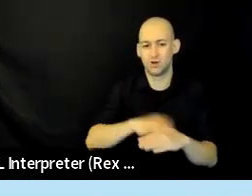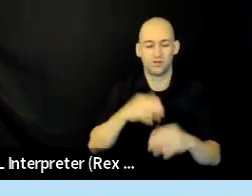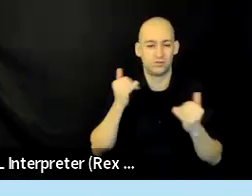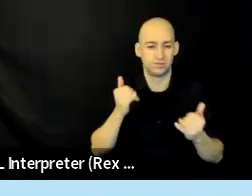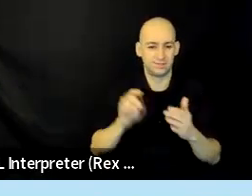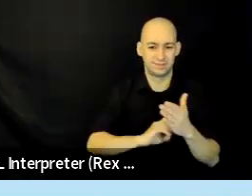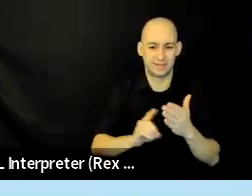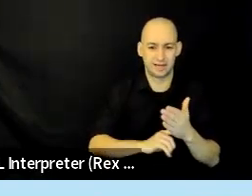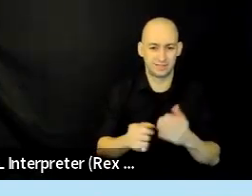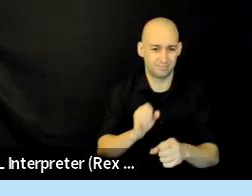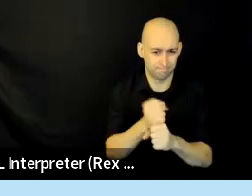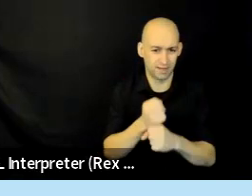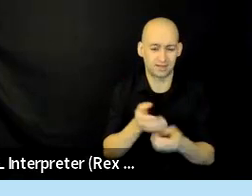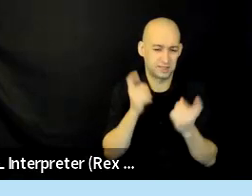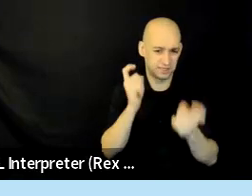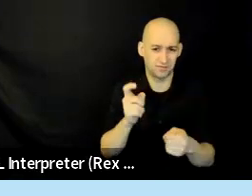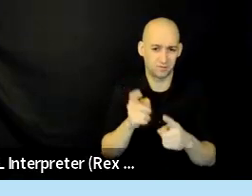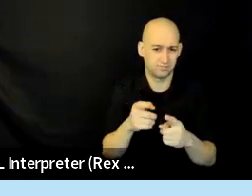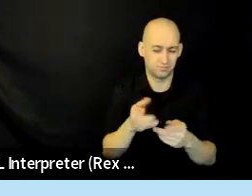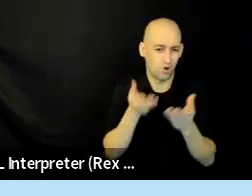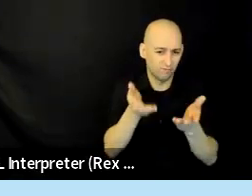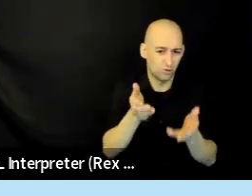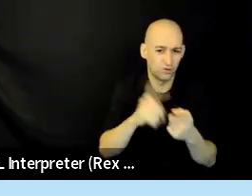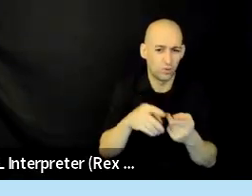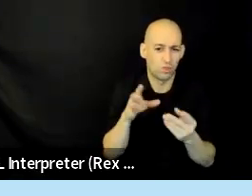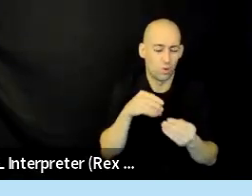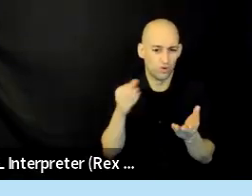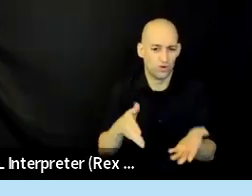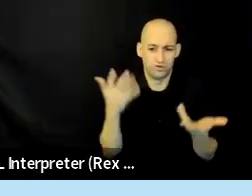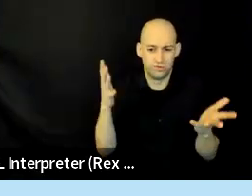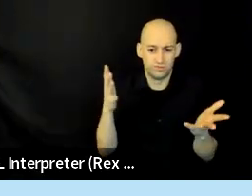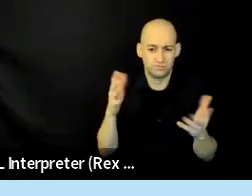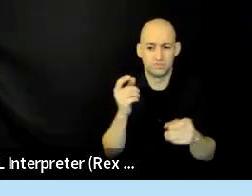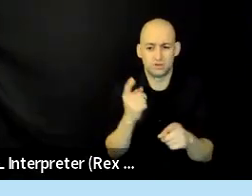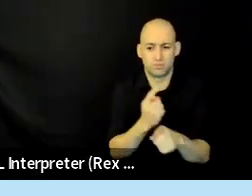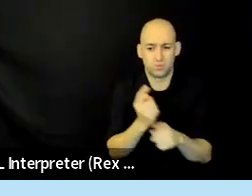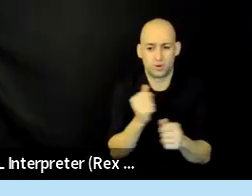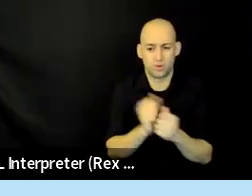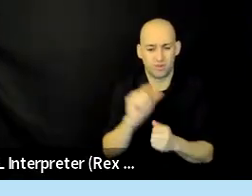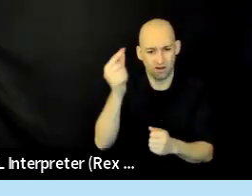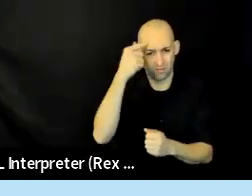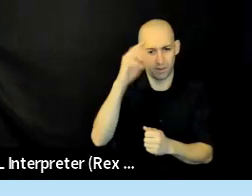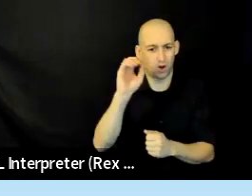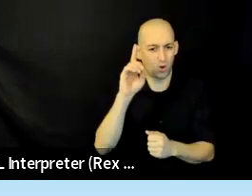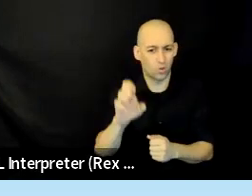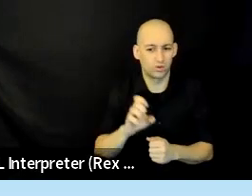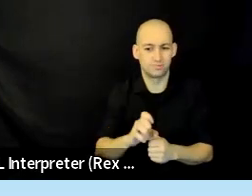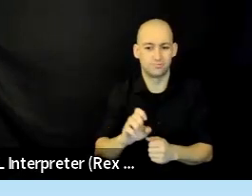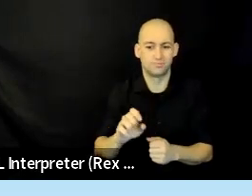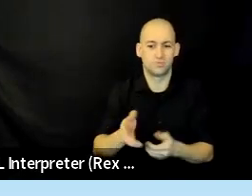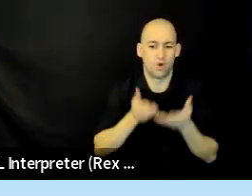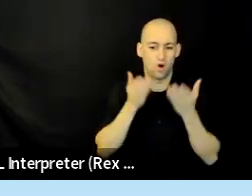to the owner in accordance with Government Code 7267.2. The offer included a copy of the state's